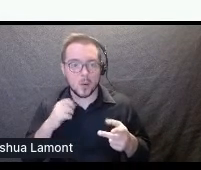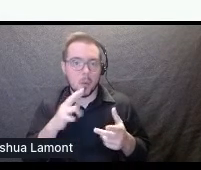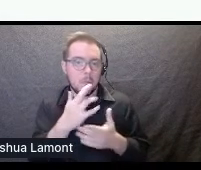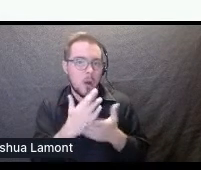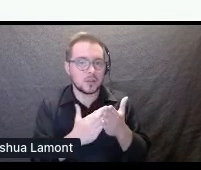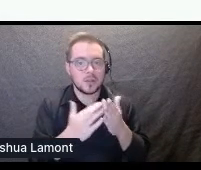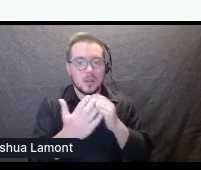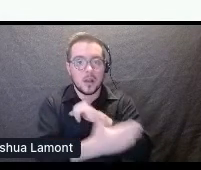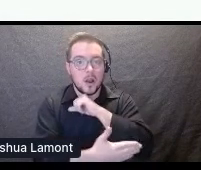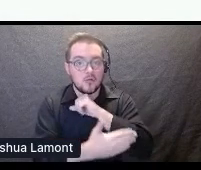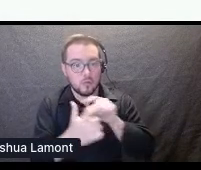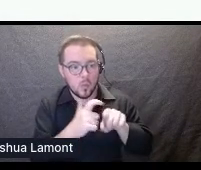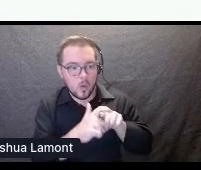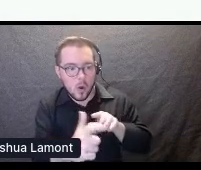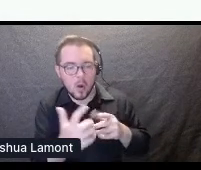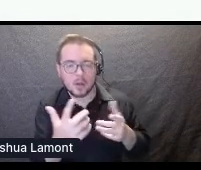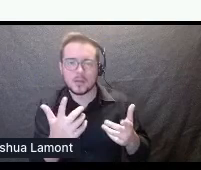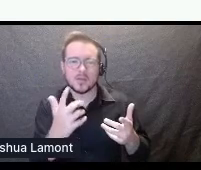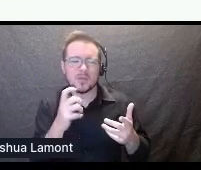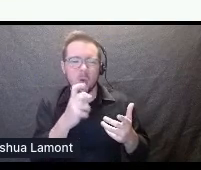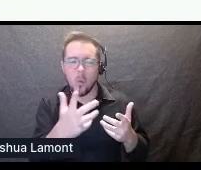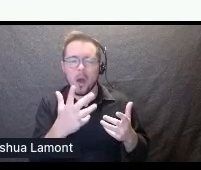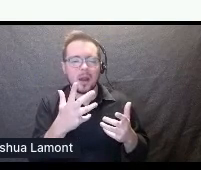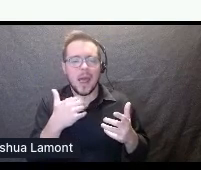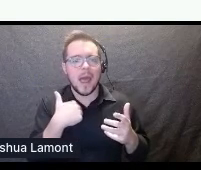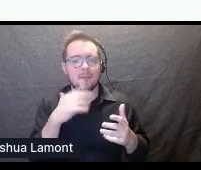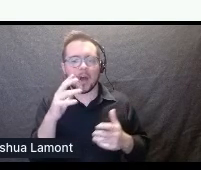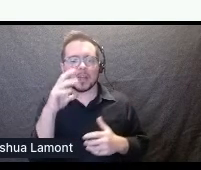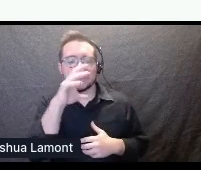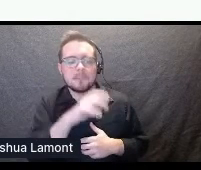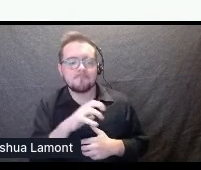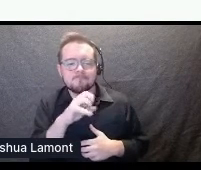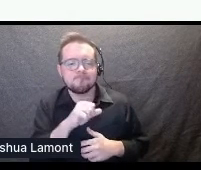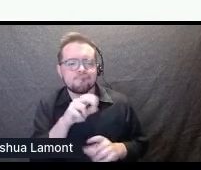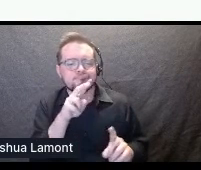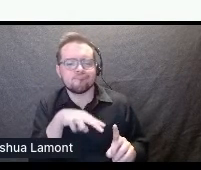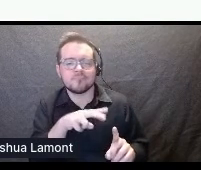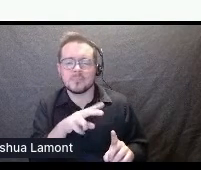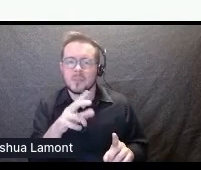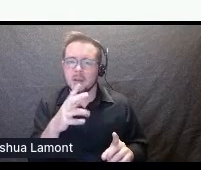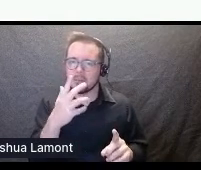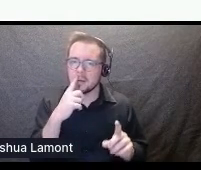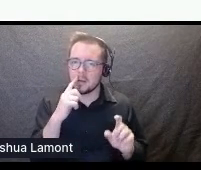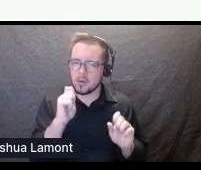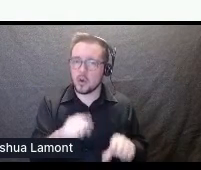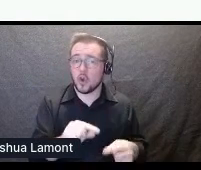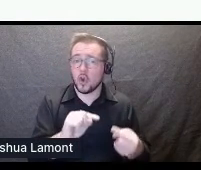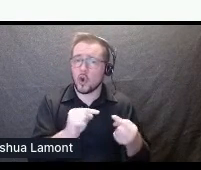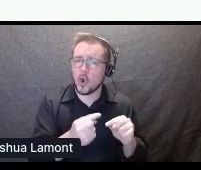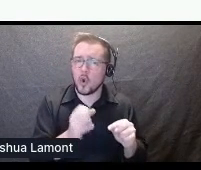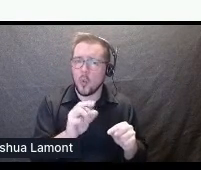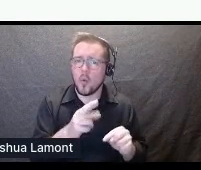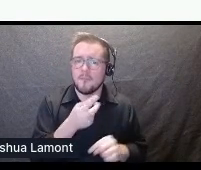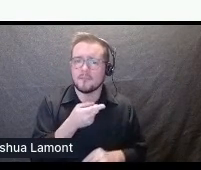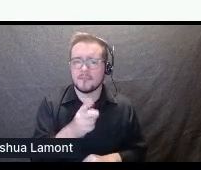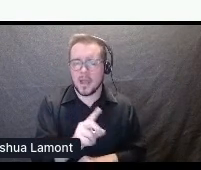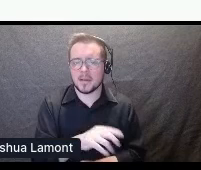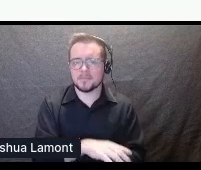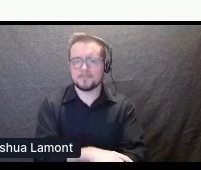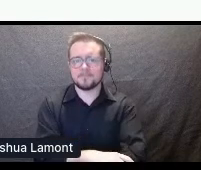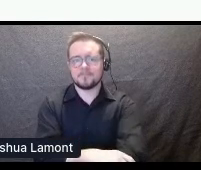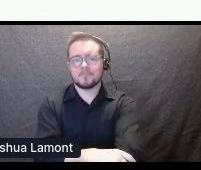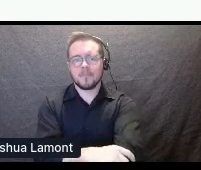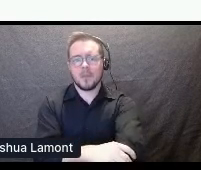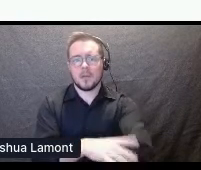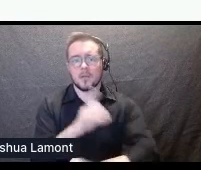be calling into, and more. And those assumptions can lead us to cause harm or offense. So basic thing to start off with is